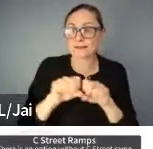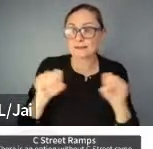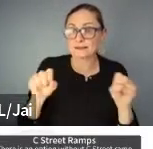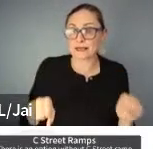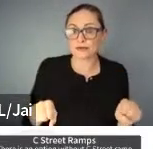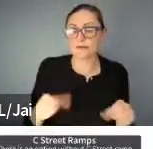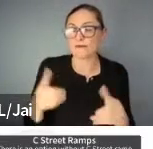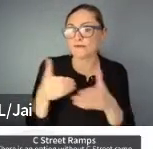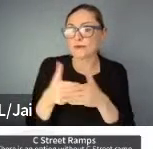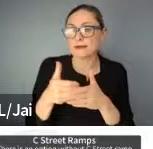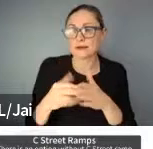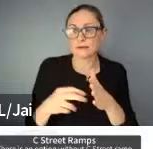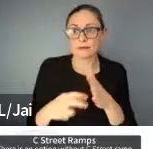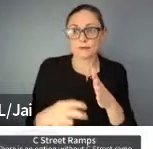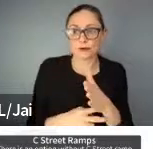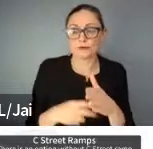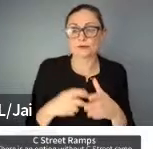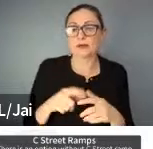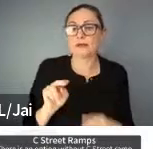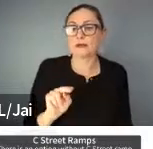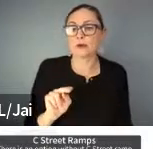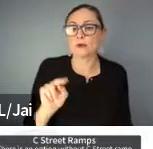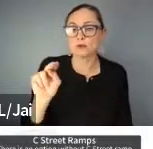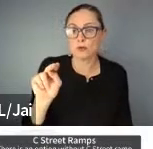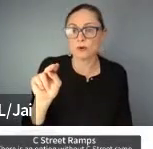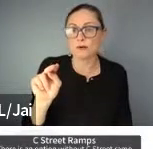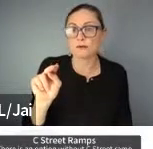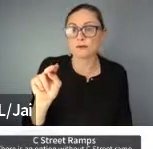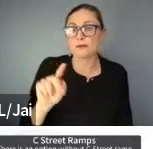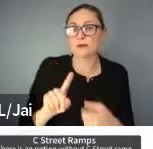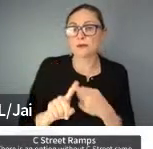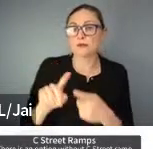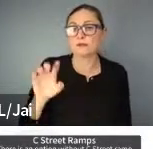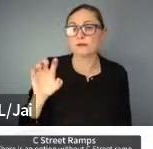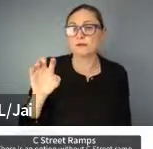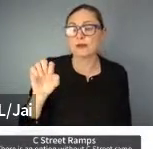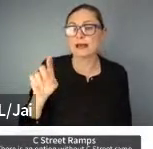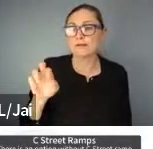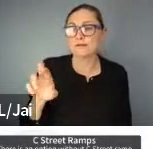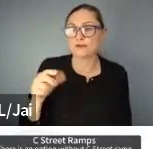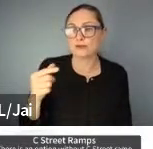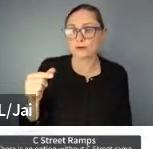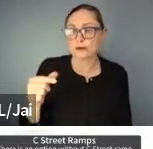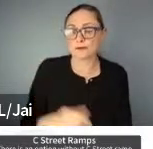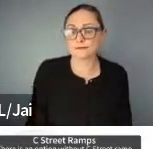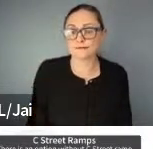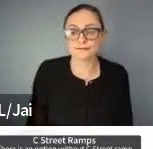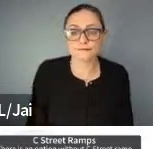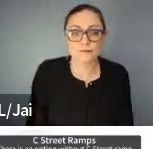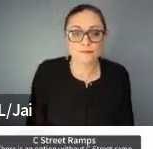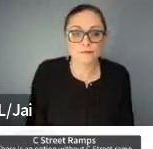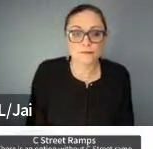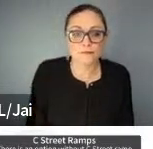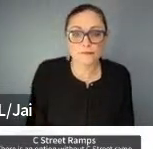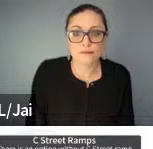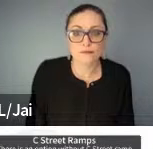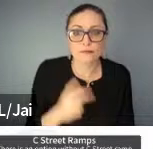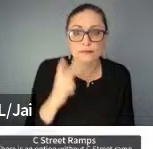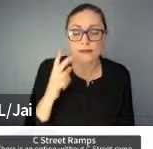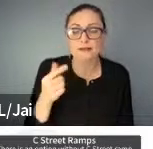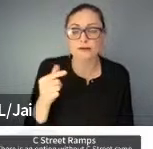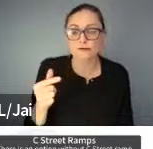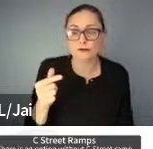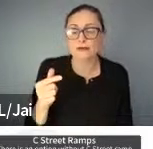the bridgehead, and then moving northward towards Evergreen. Also, you can see in the green colors again,